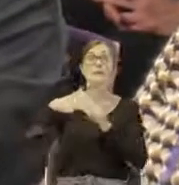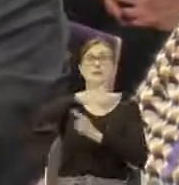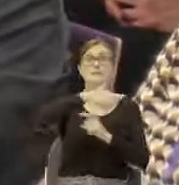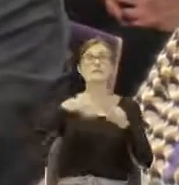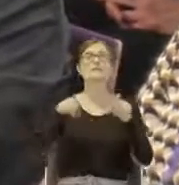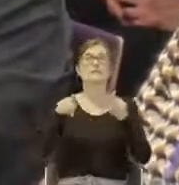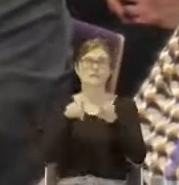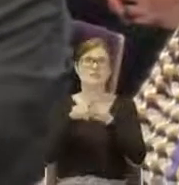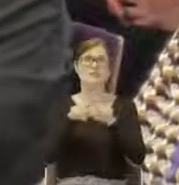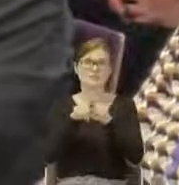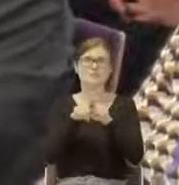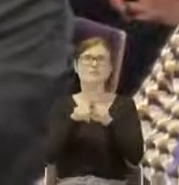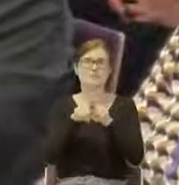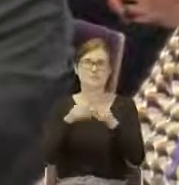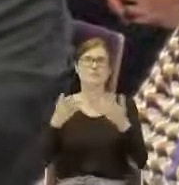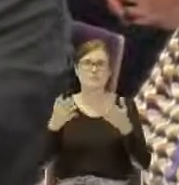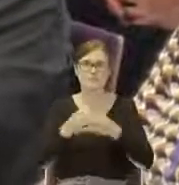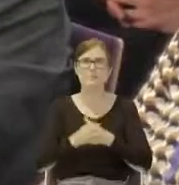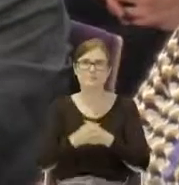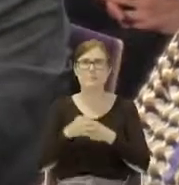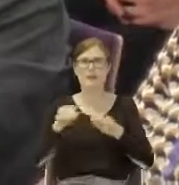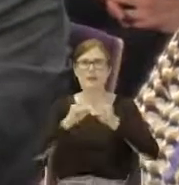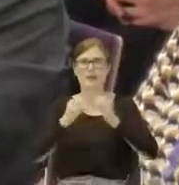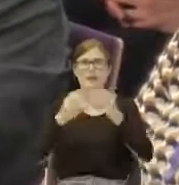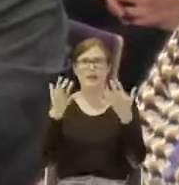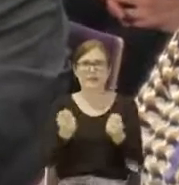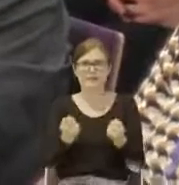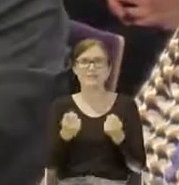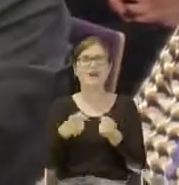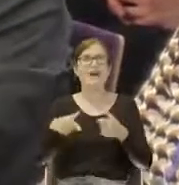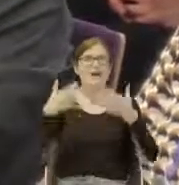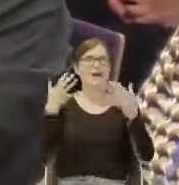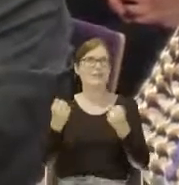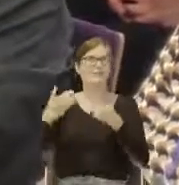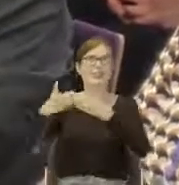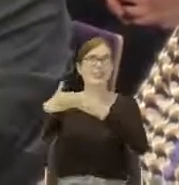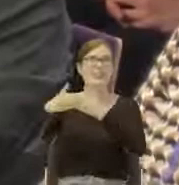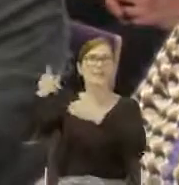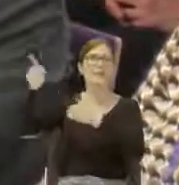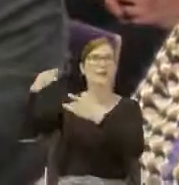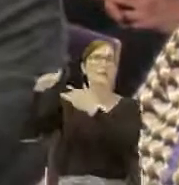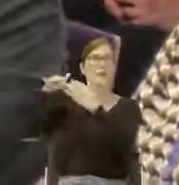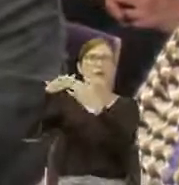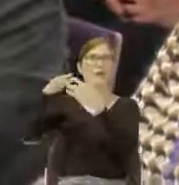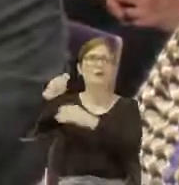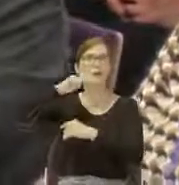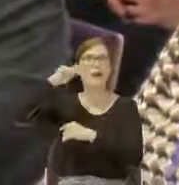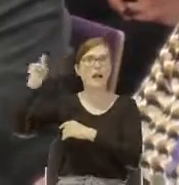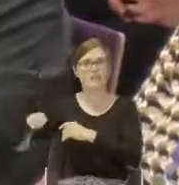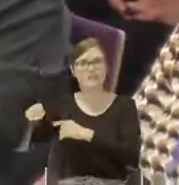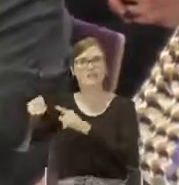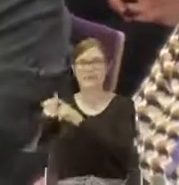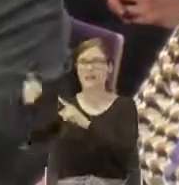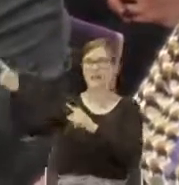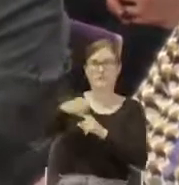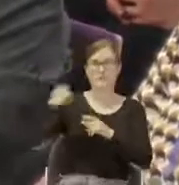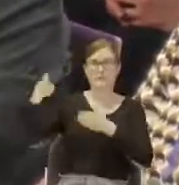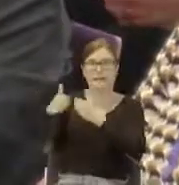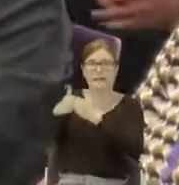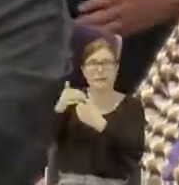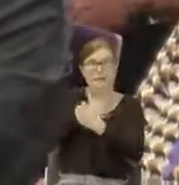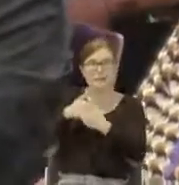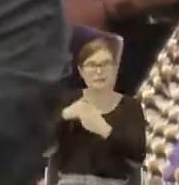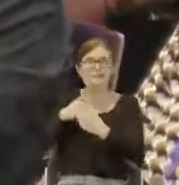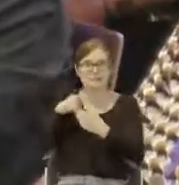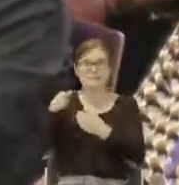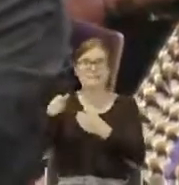by doing what they do best, by caring for all populations, by providing services to all,